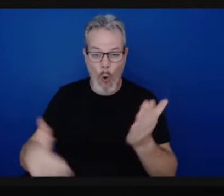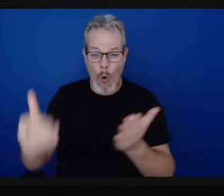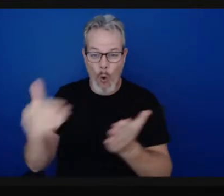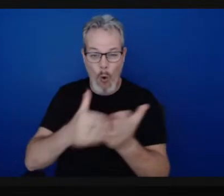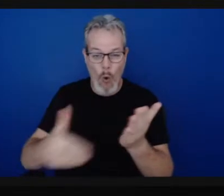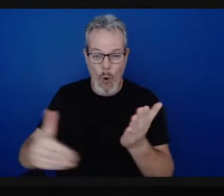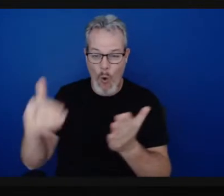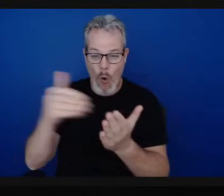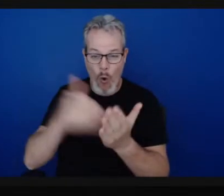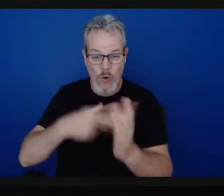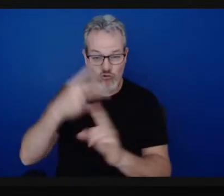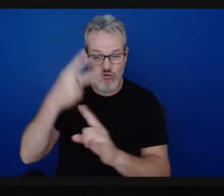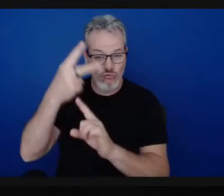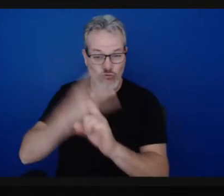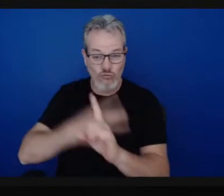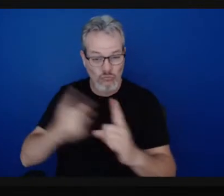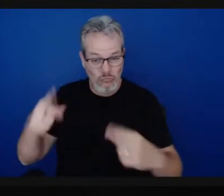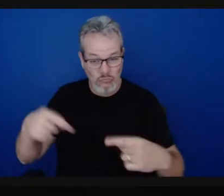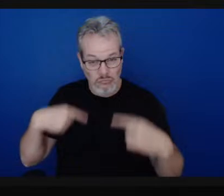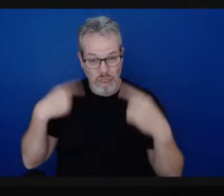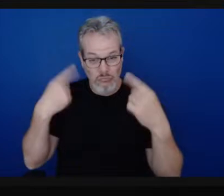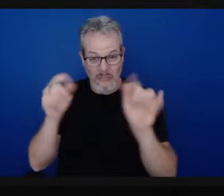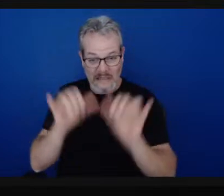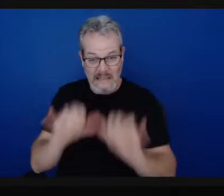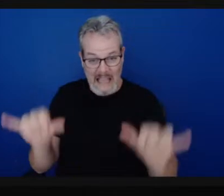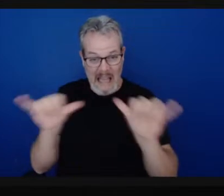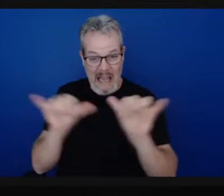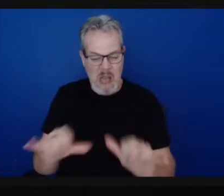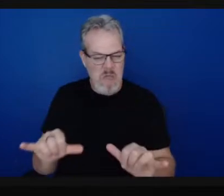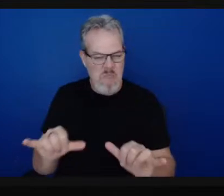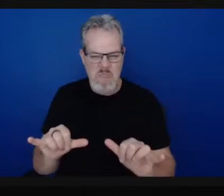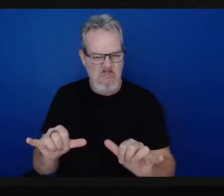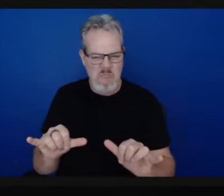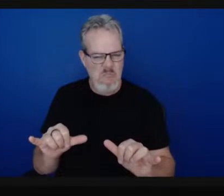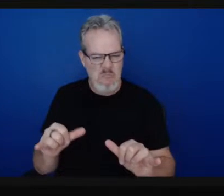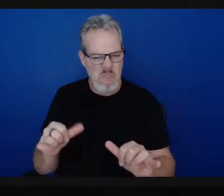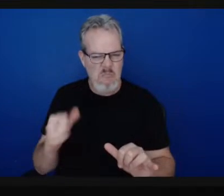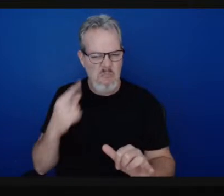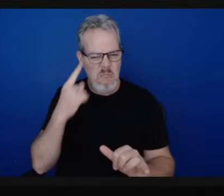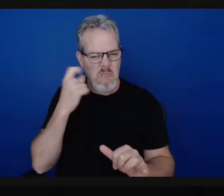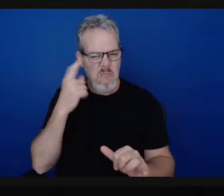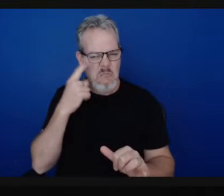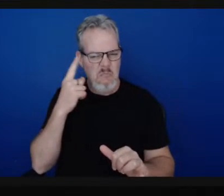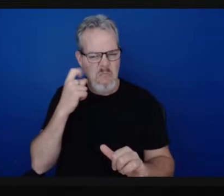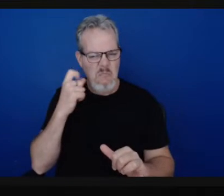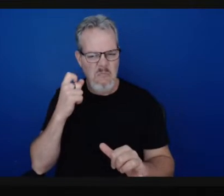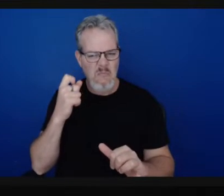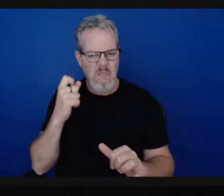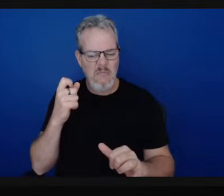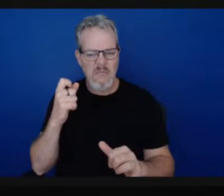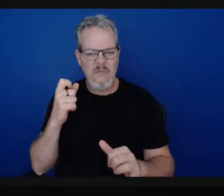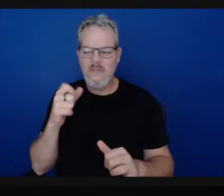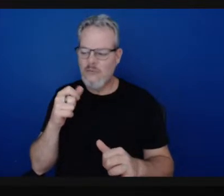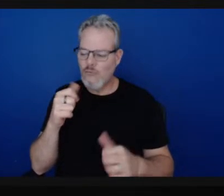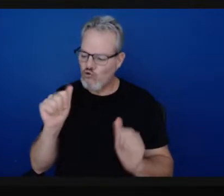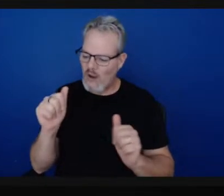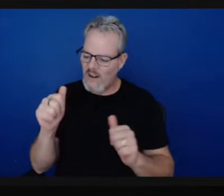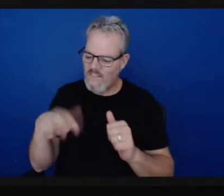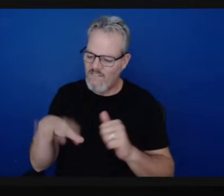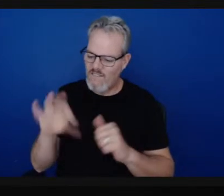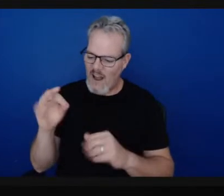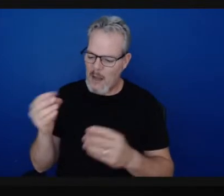2 months of this. So it's less likely that that there's some piece of intact rock, the magma is just finding ways to break it over and